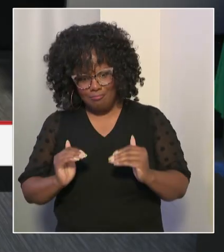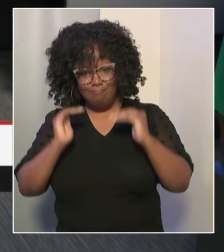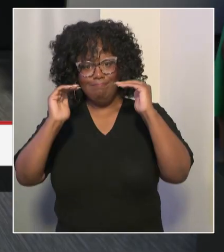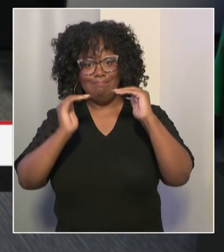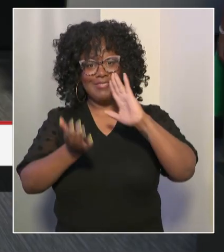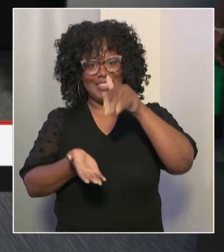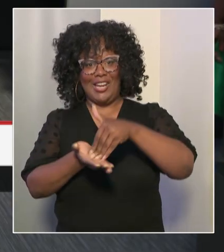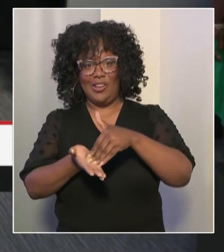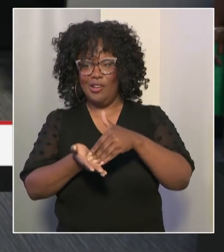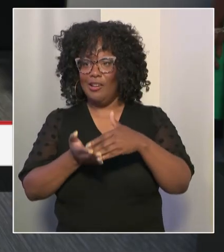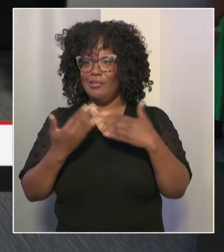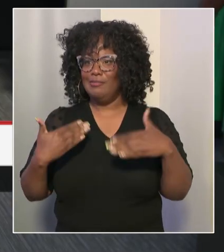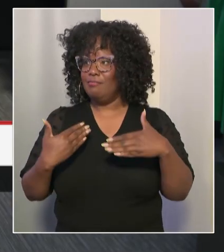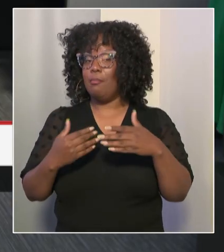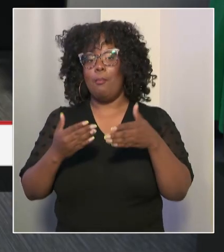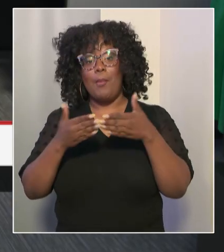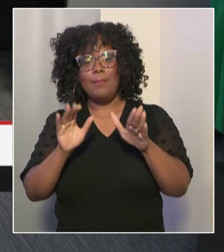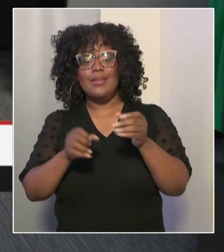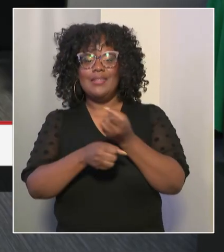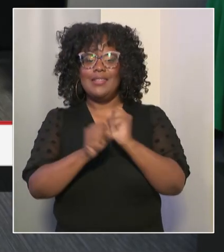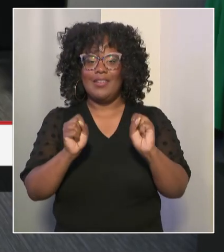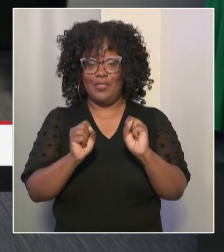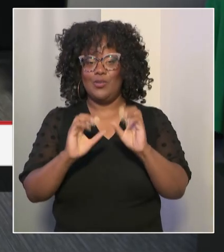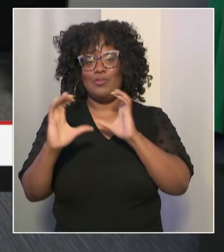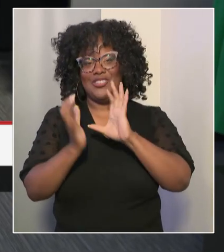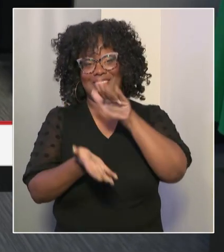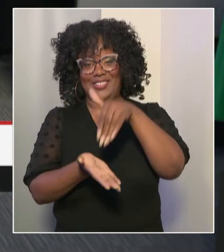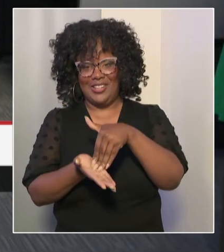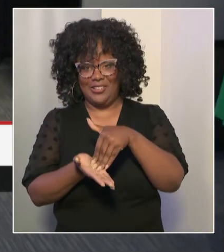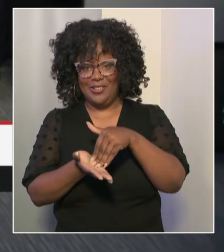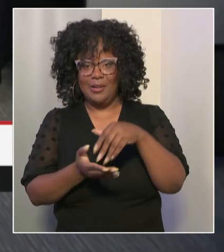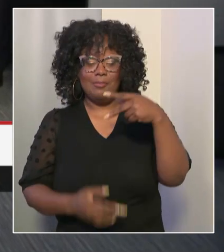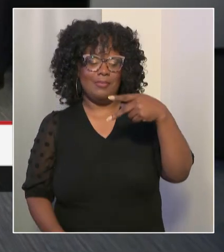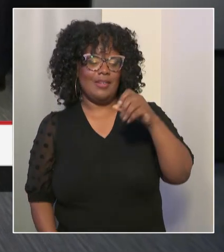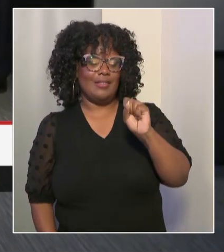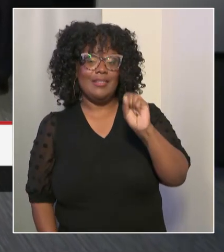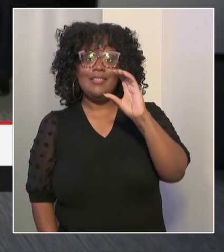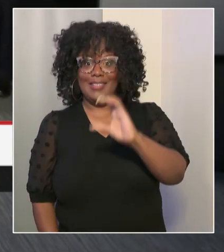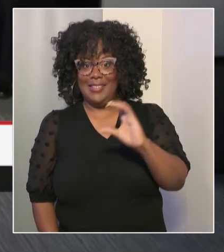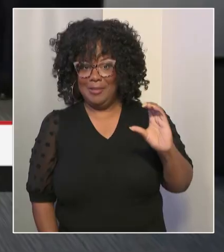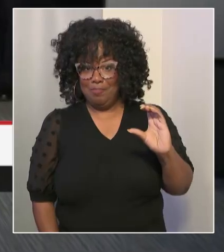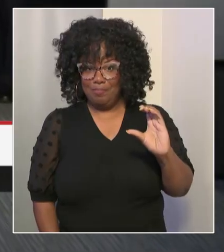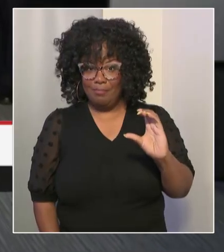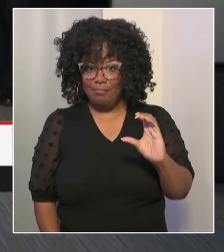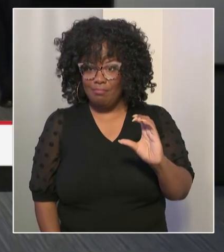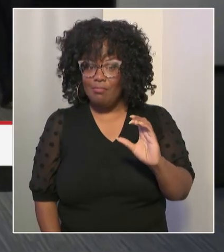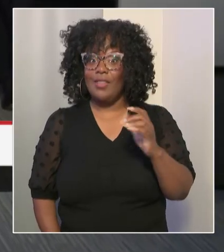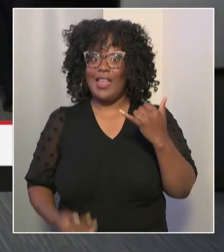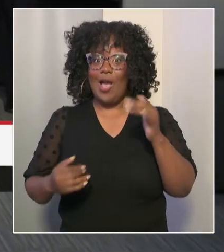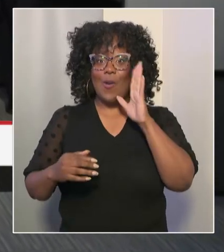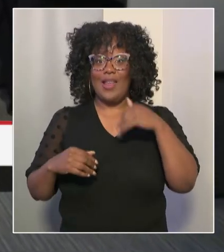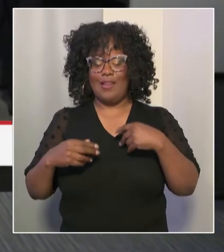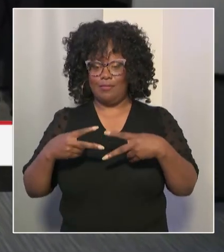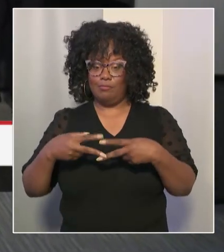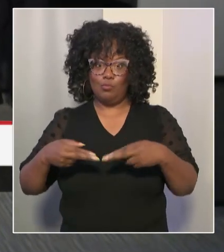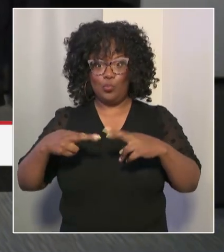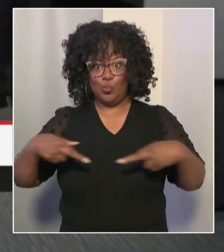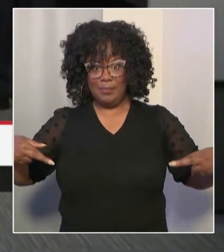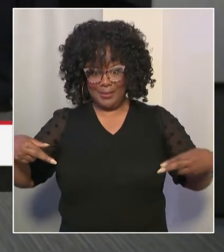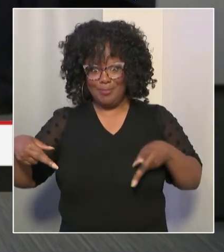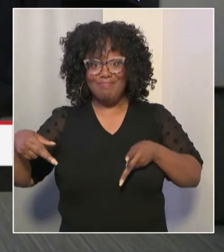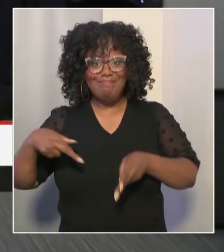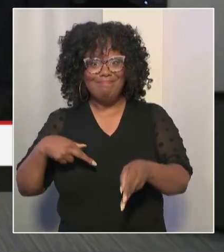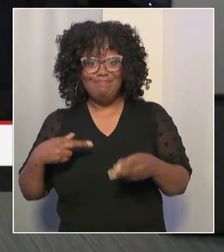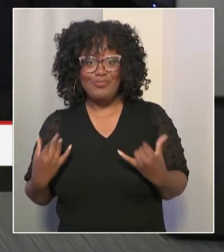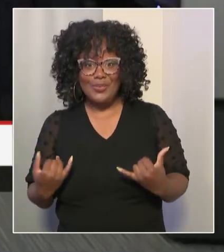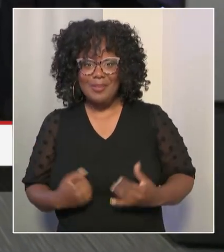Communications Center. As a proud Ward 7 resident, I cannot express how happy it makes me to see the monumental investments